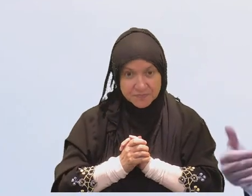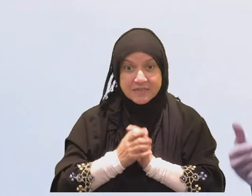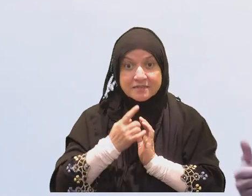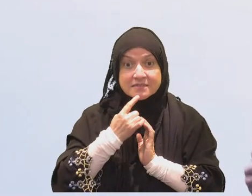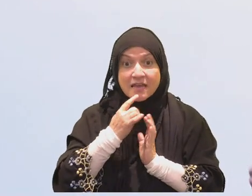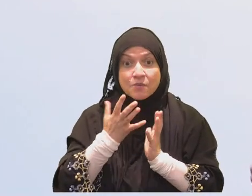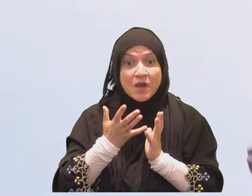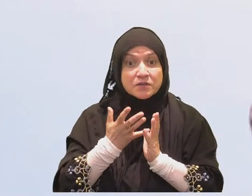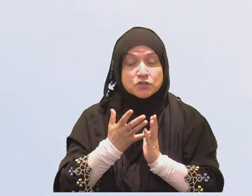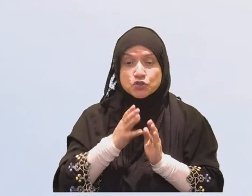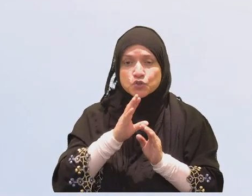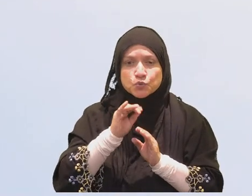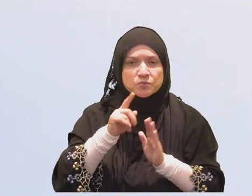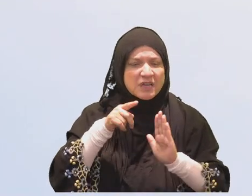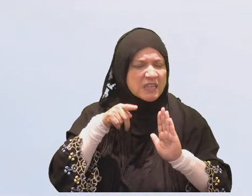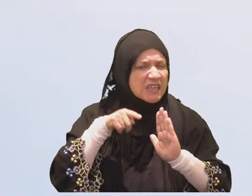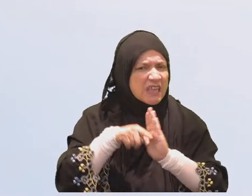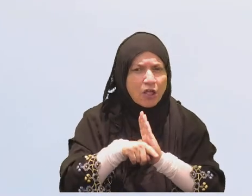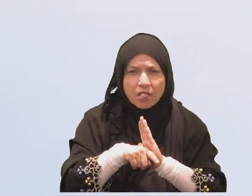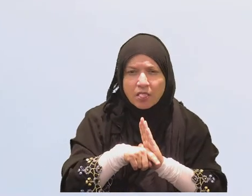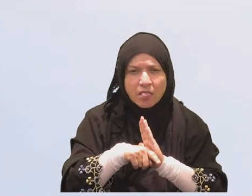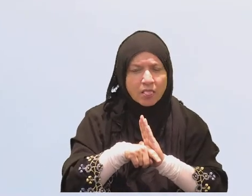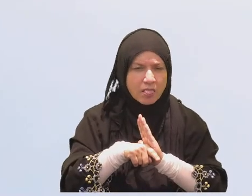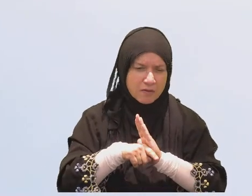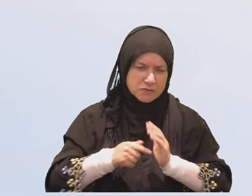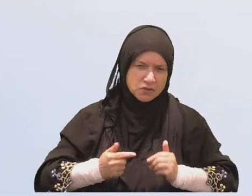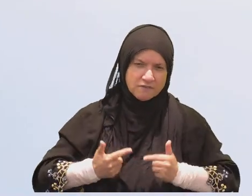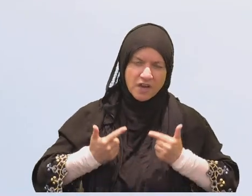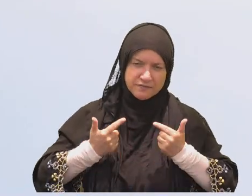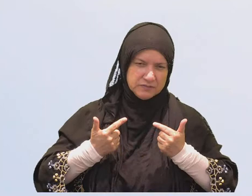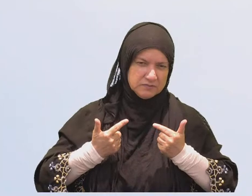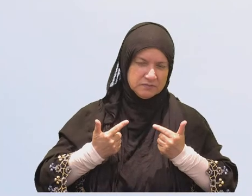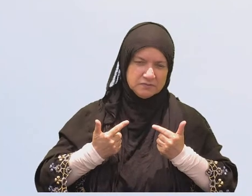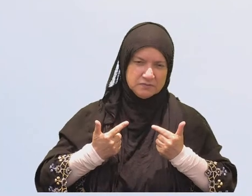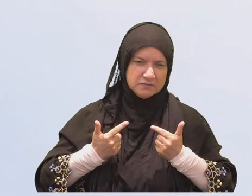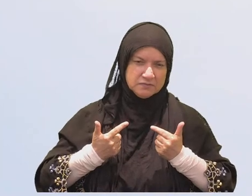has sanctified, except with a just cause.